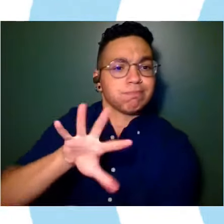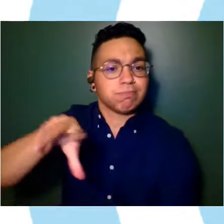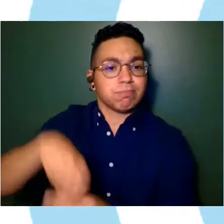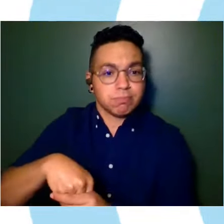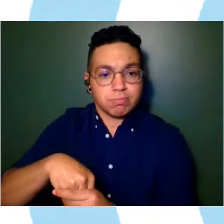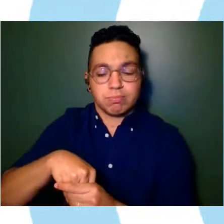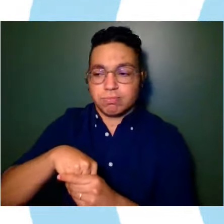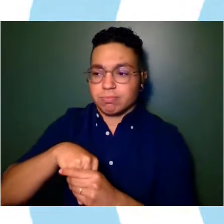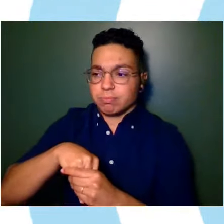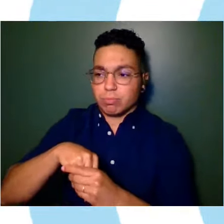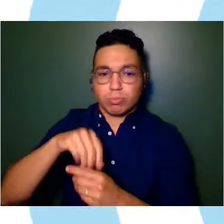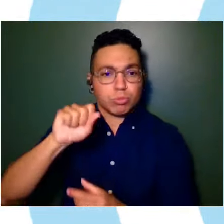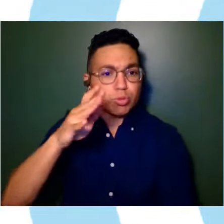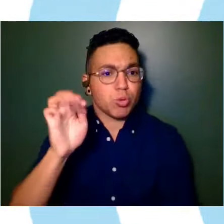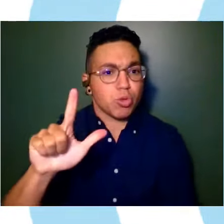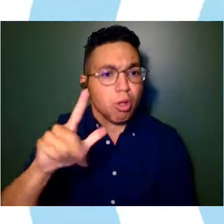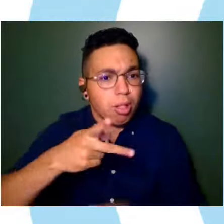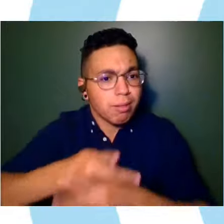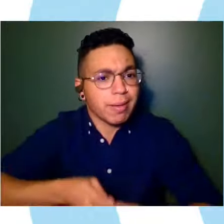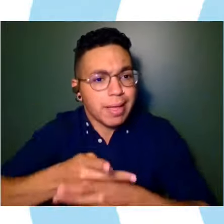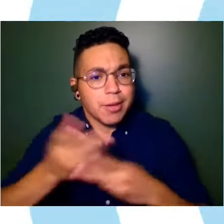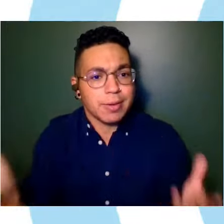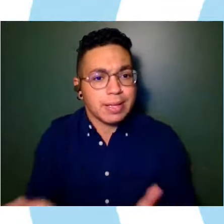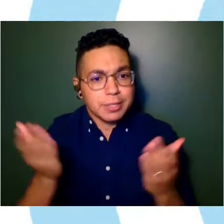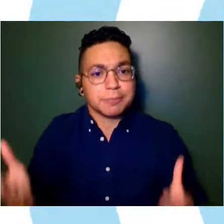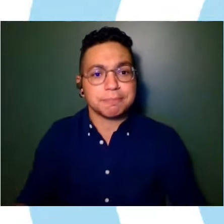care here in Albany?